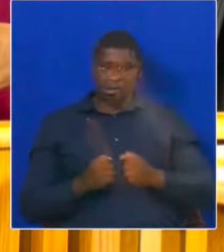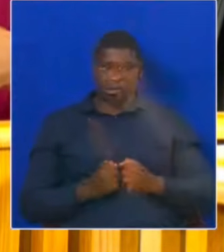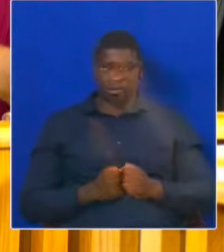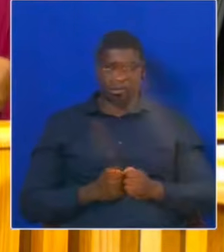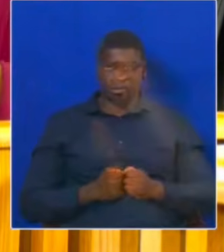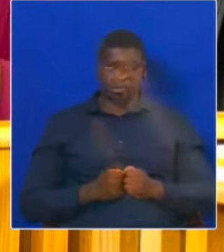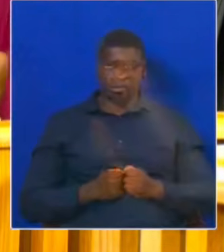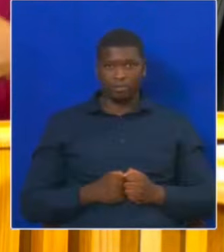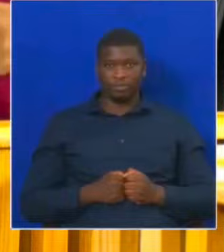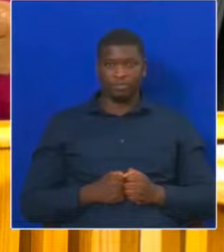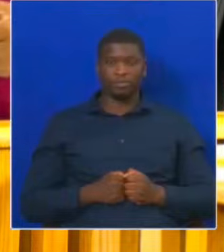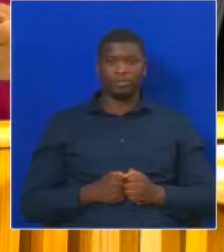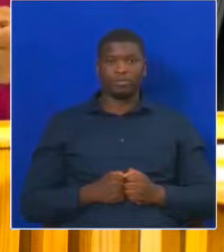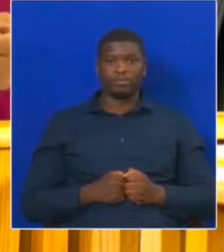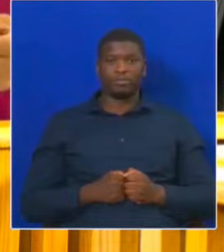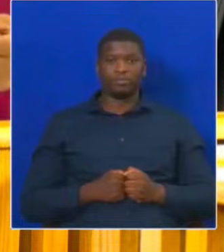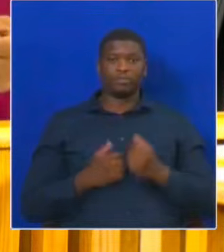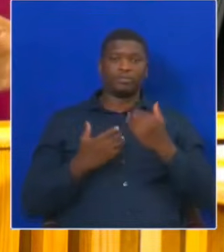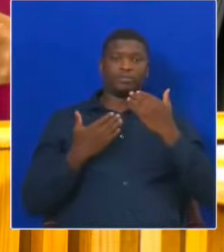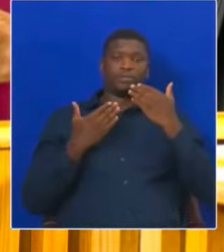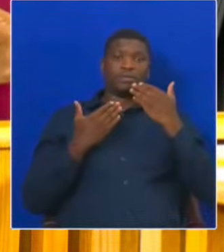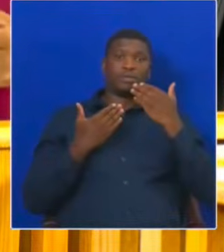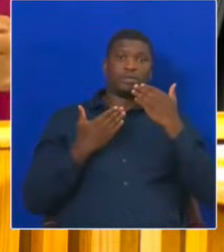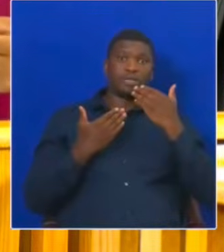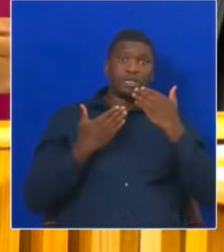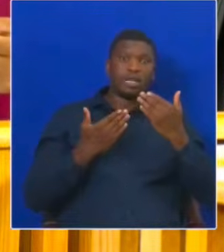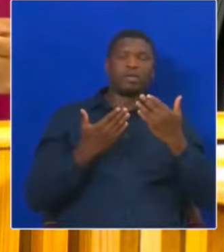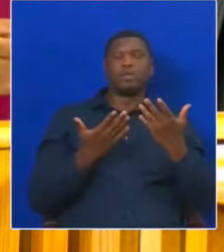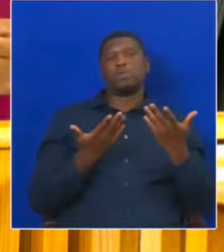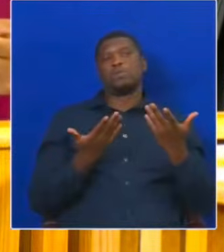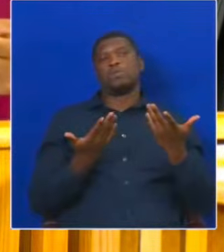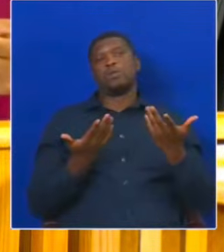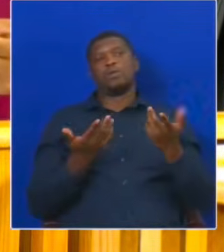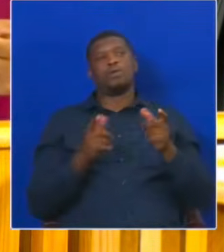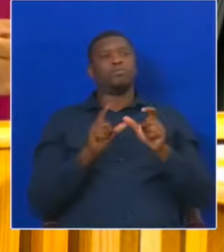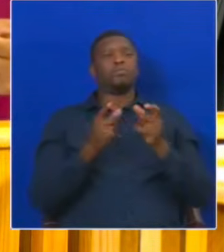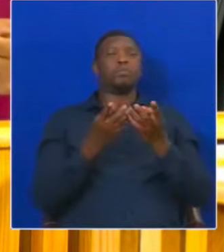Thank you, Commissioners.